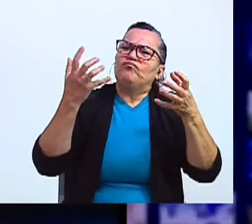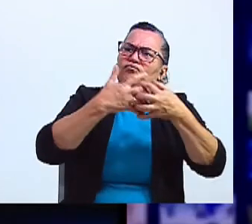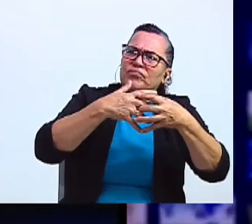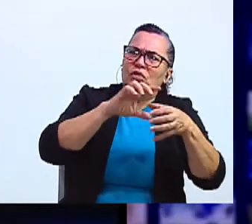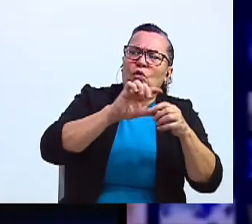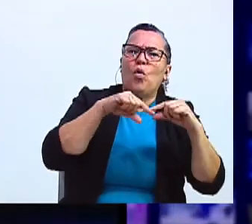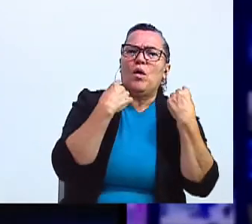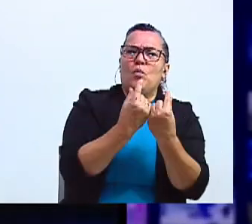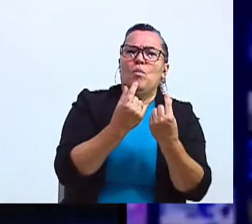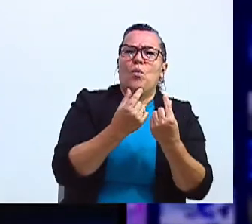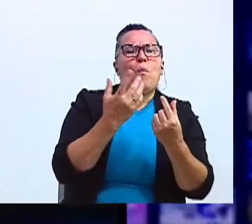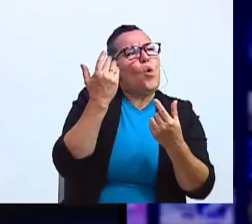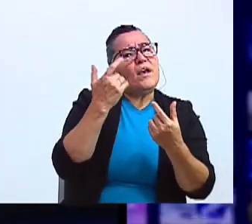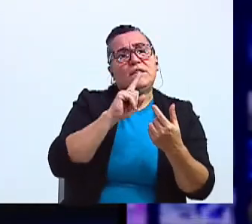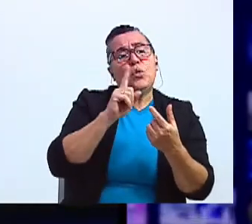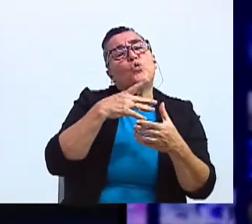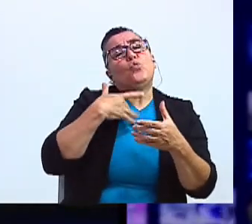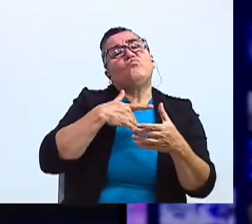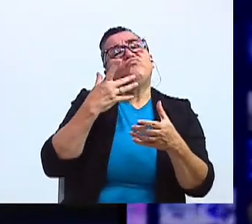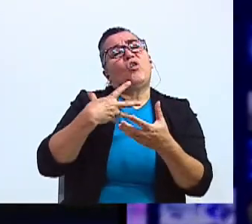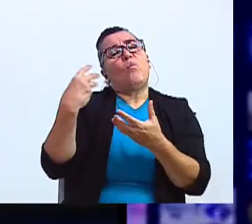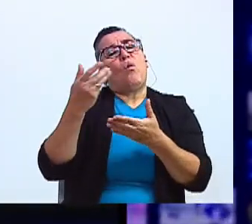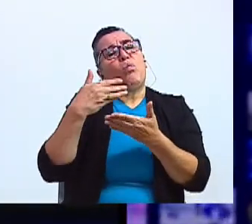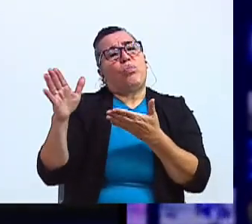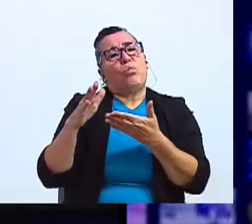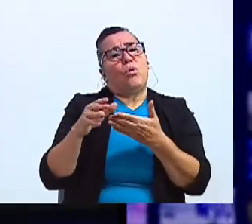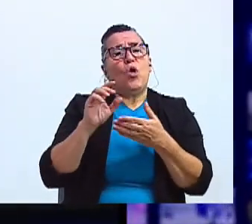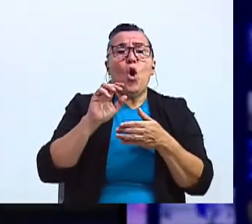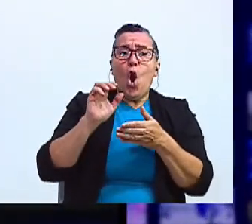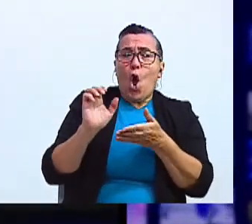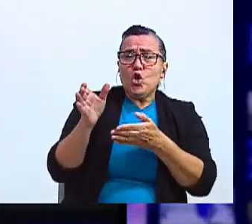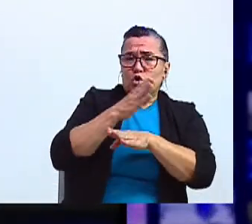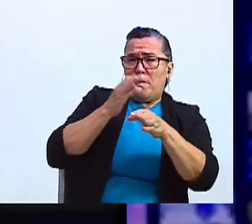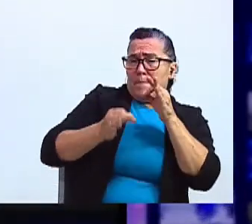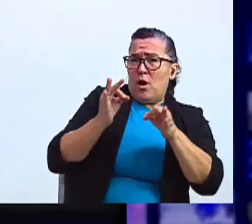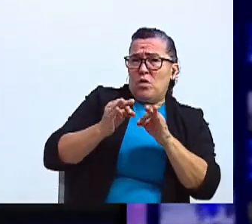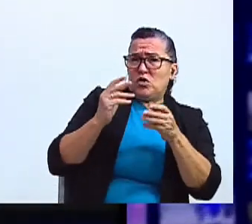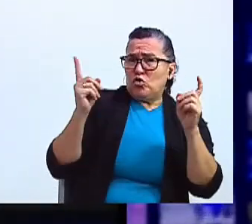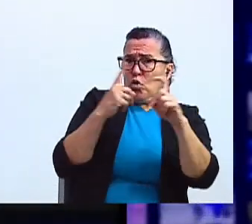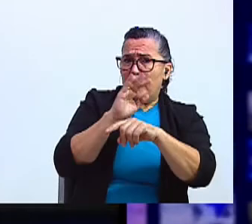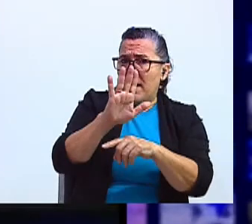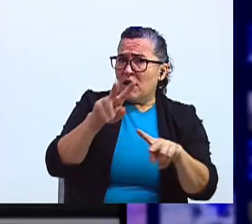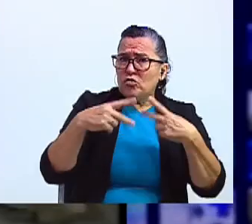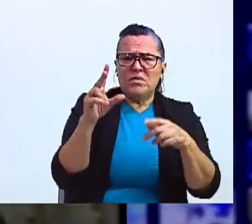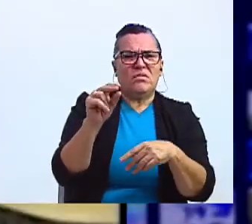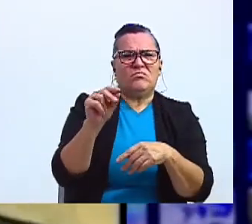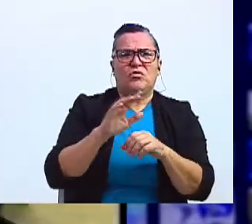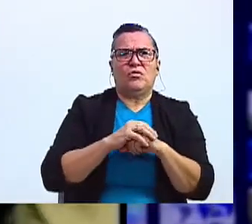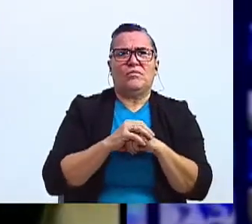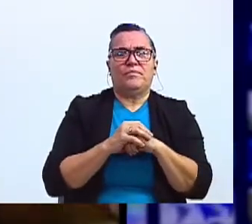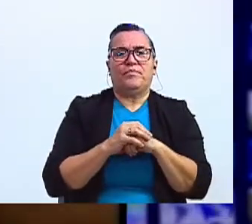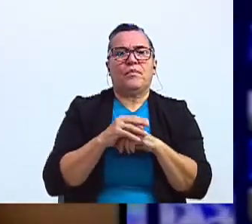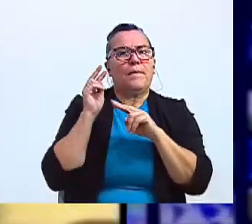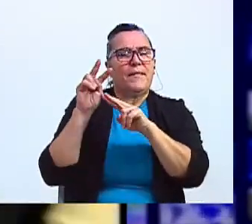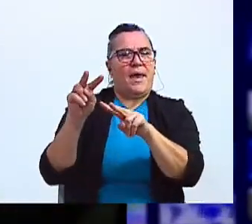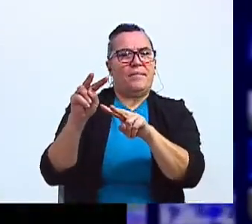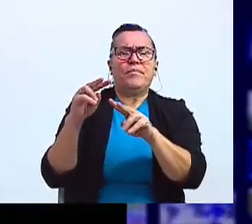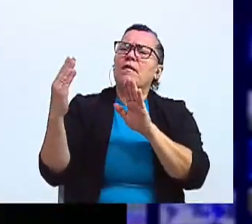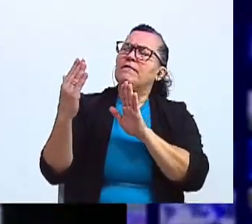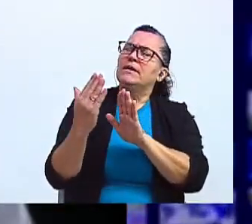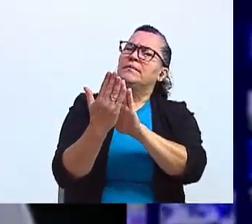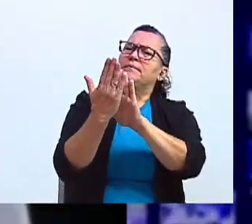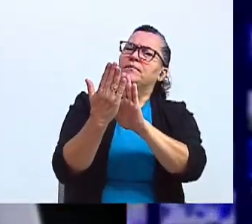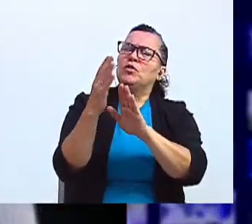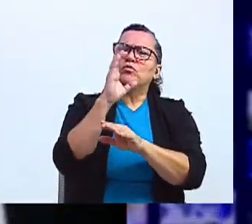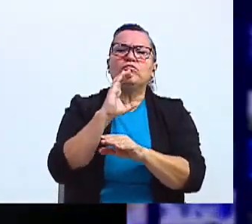make you feel left out. But cliques don't have to complicate your life. Felipe has the story. Let's face it, we all look